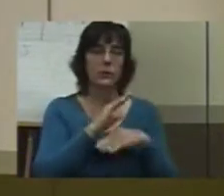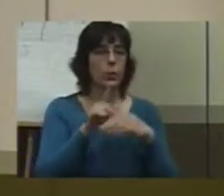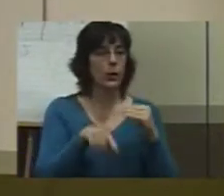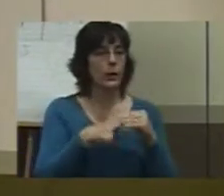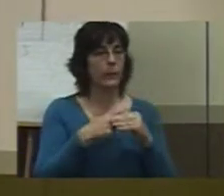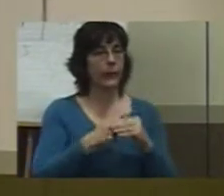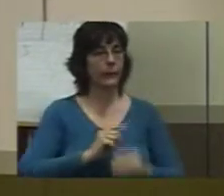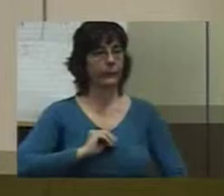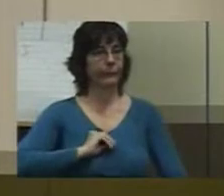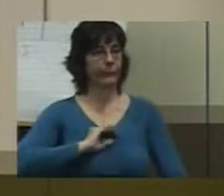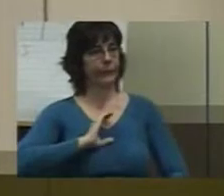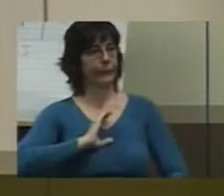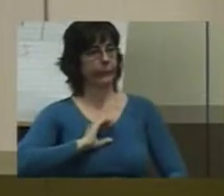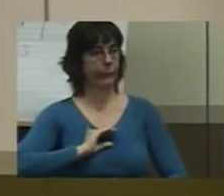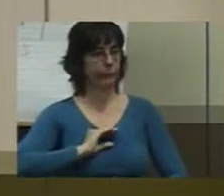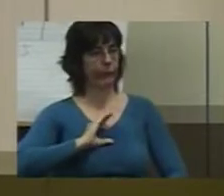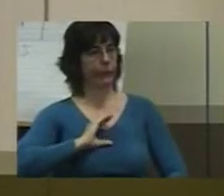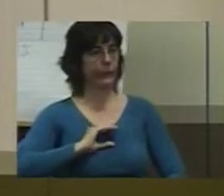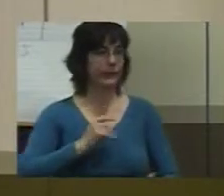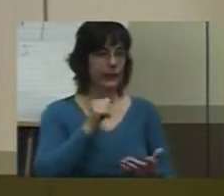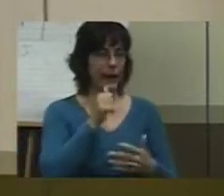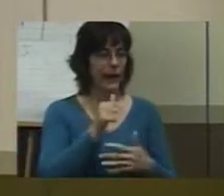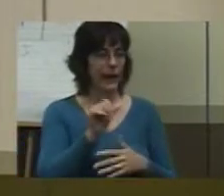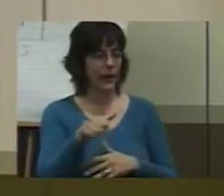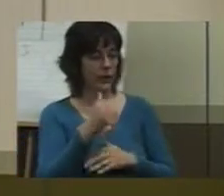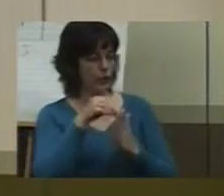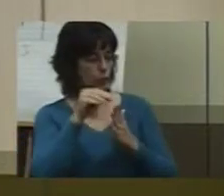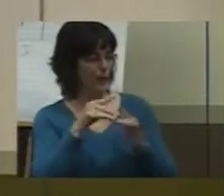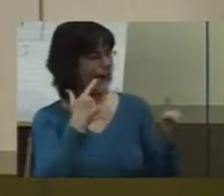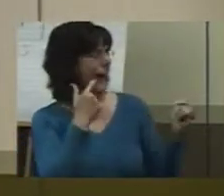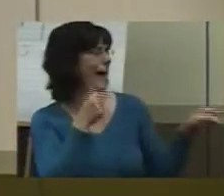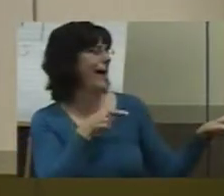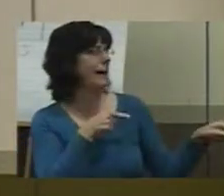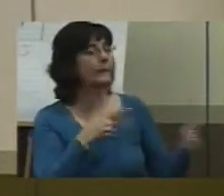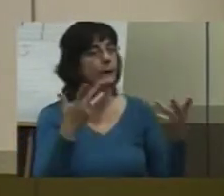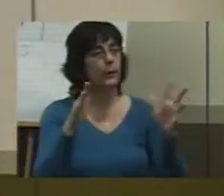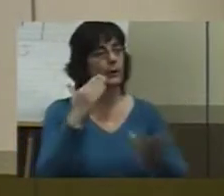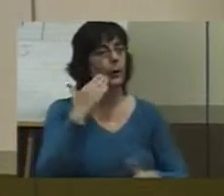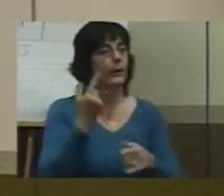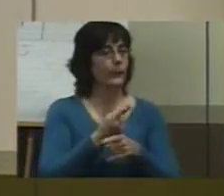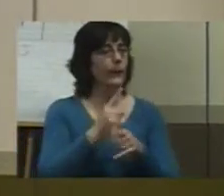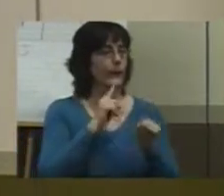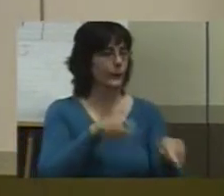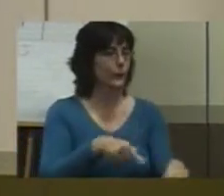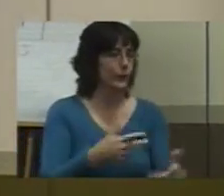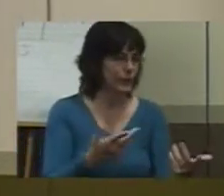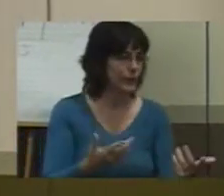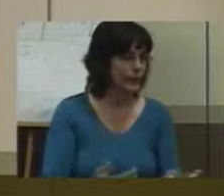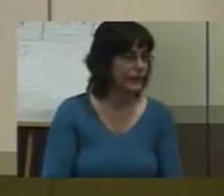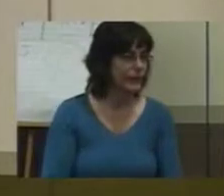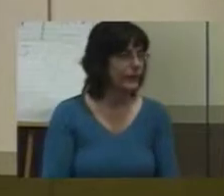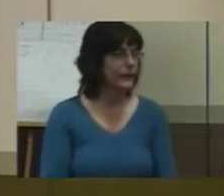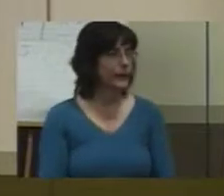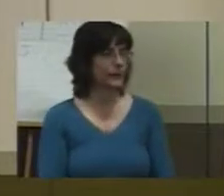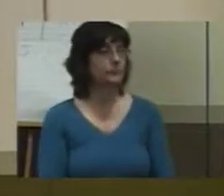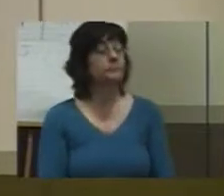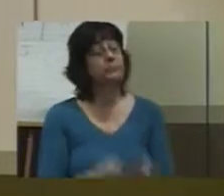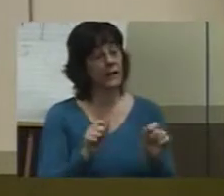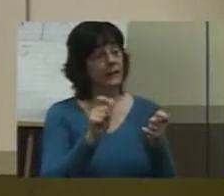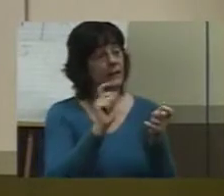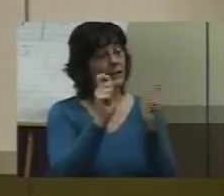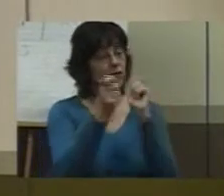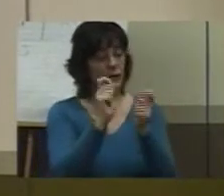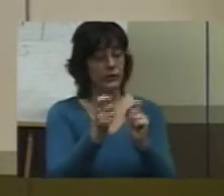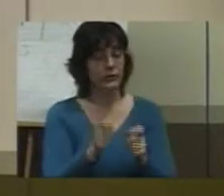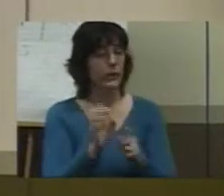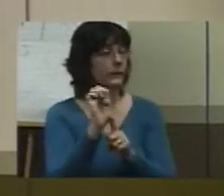about self-esteem issues. They don't have to worry about getting laughed at. They know they're going to have the right answer. You can change